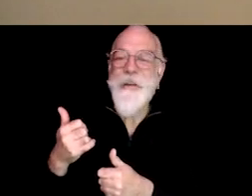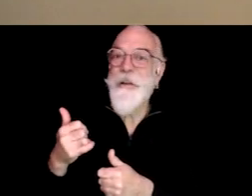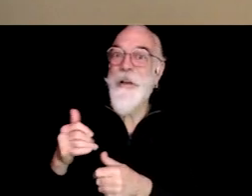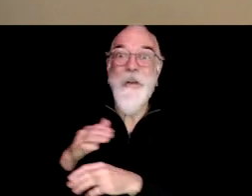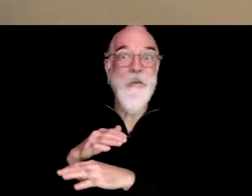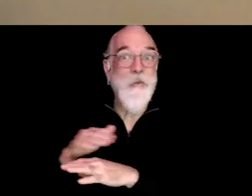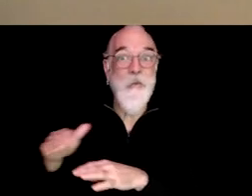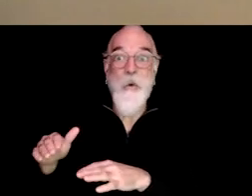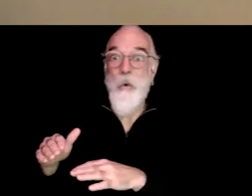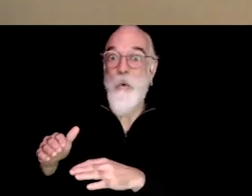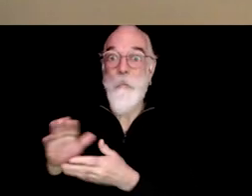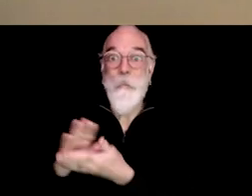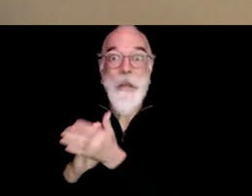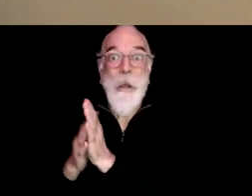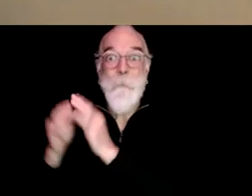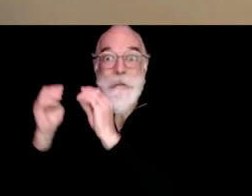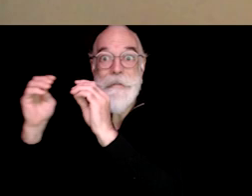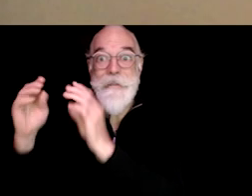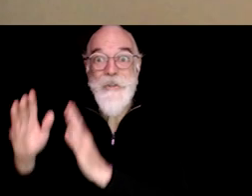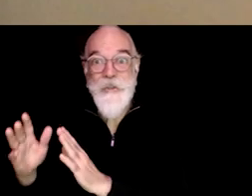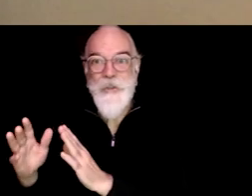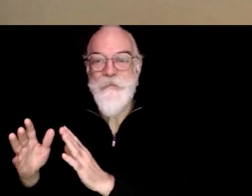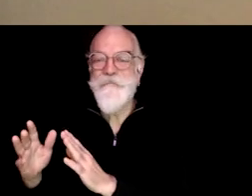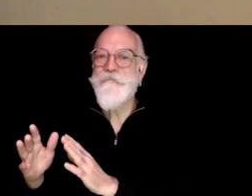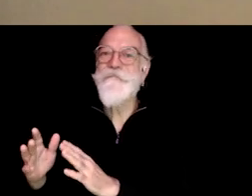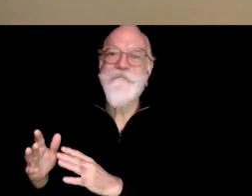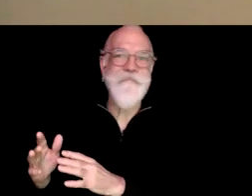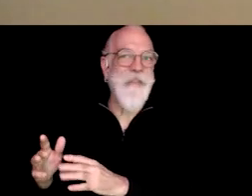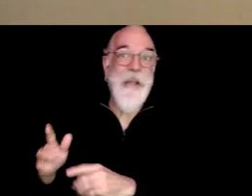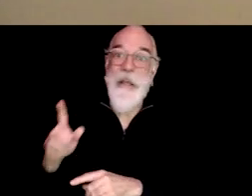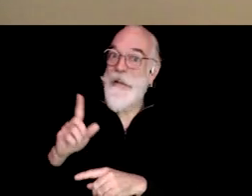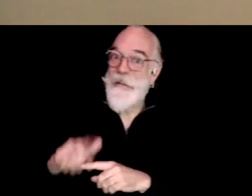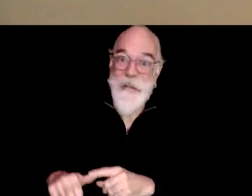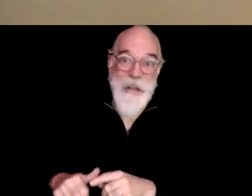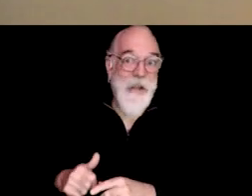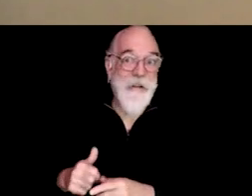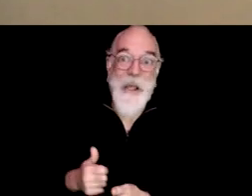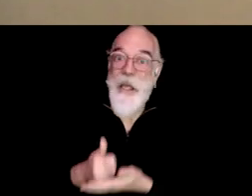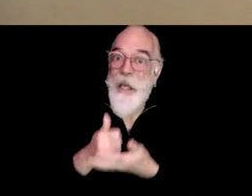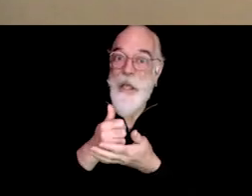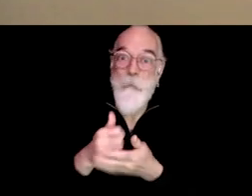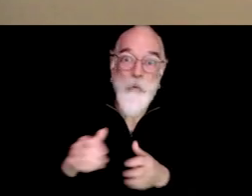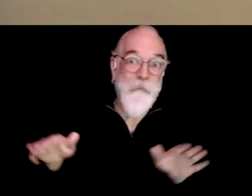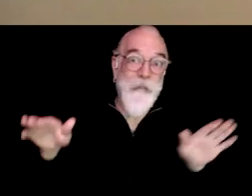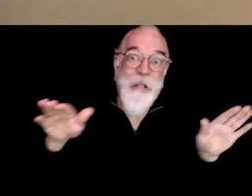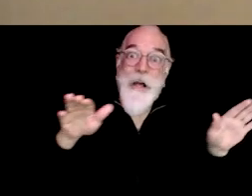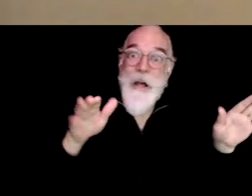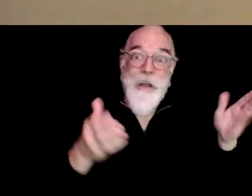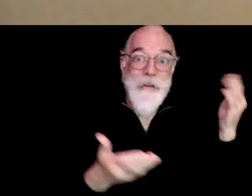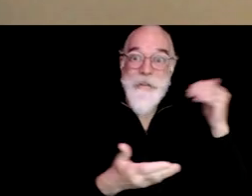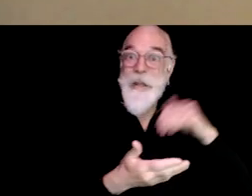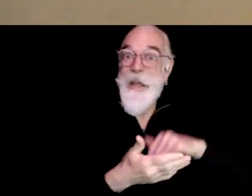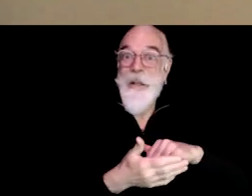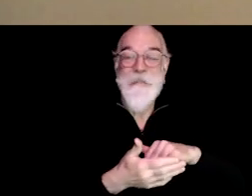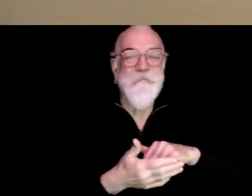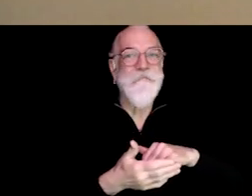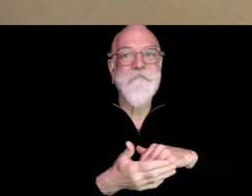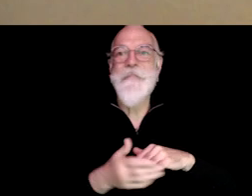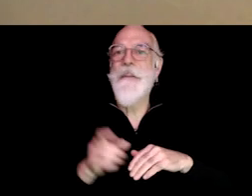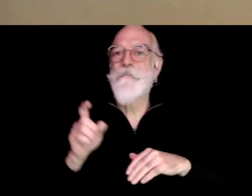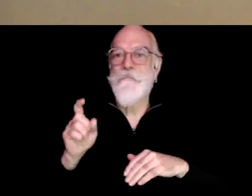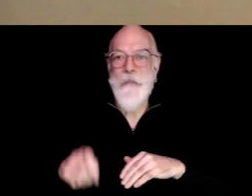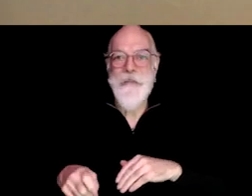put to sleep, as the birds are that can't be rehabilitated and are not educational